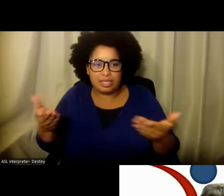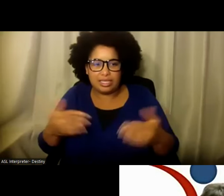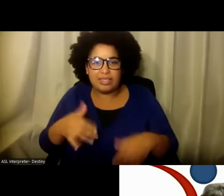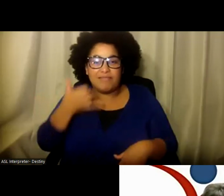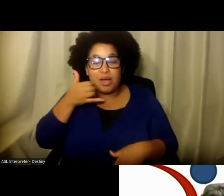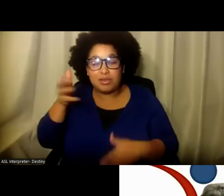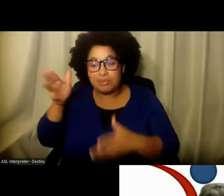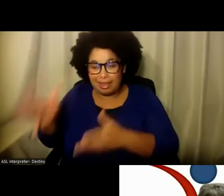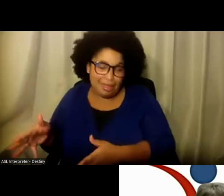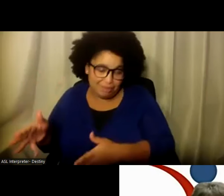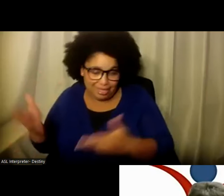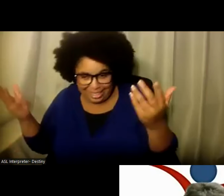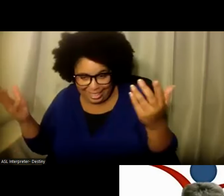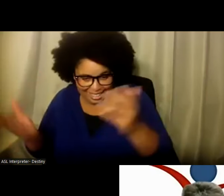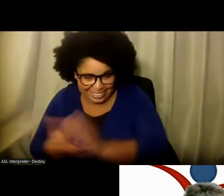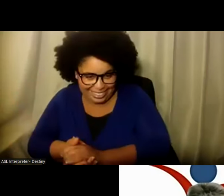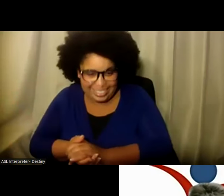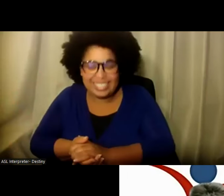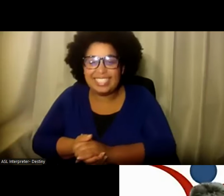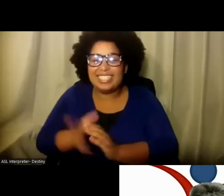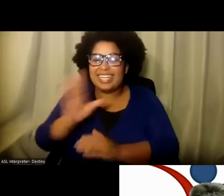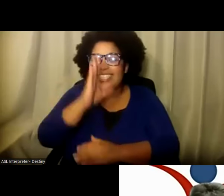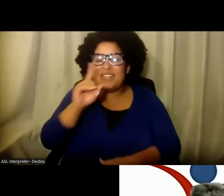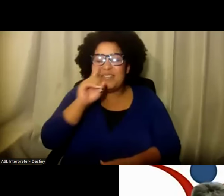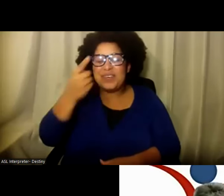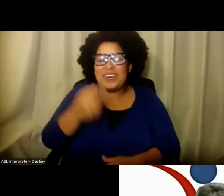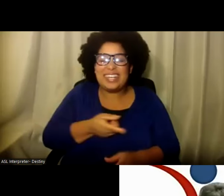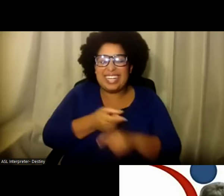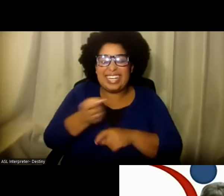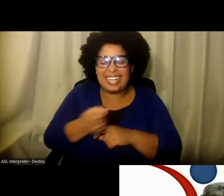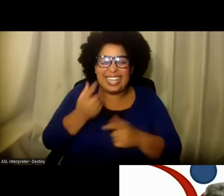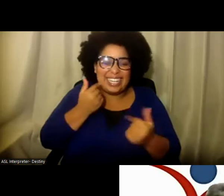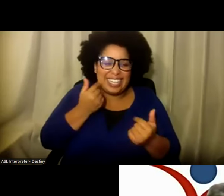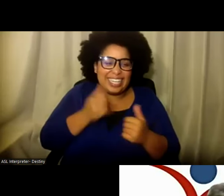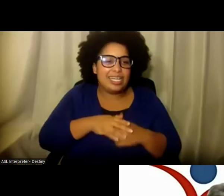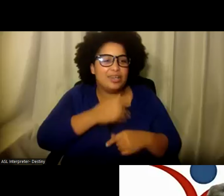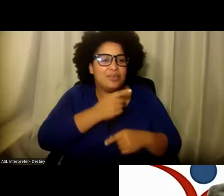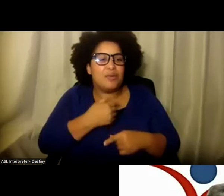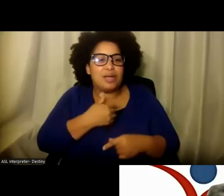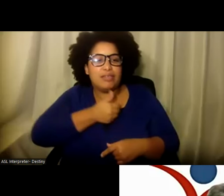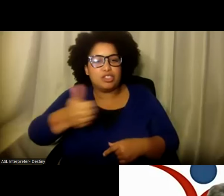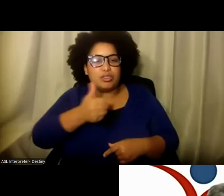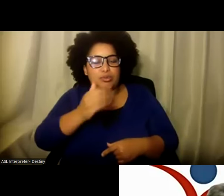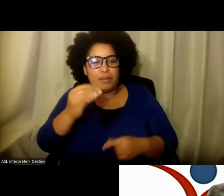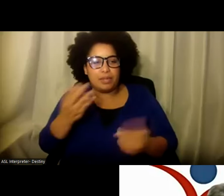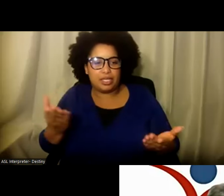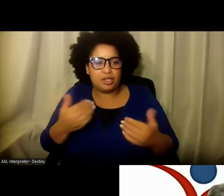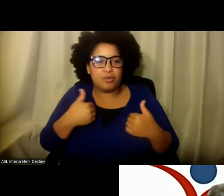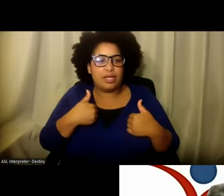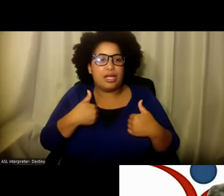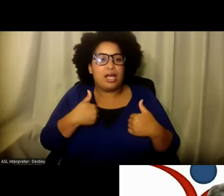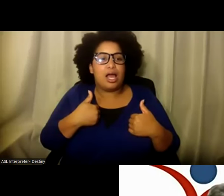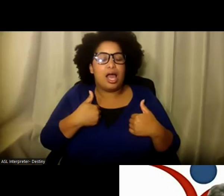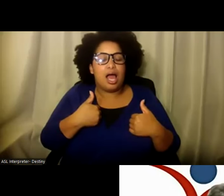left behind, right? It's I always say it's never boring, right? And we have a transportation company here that we have a fleet of